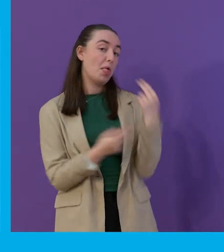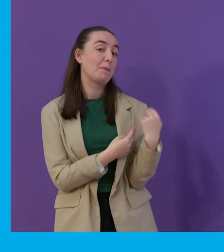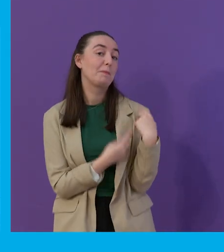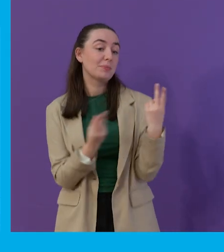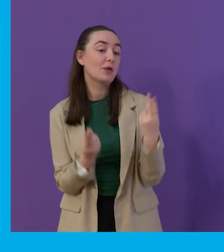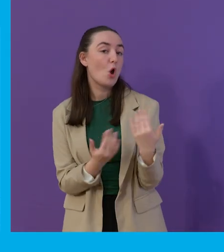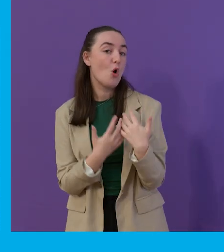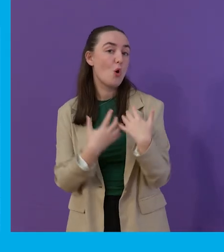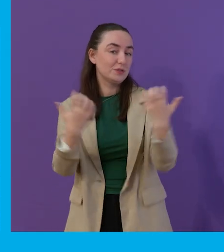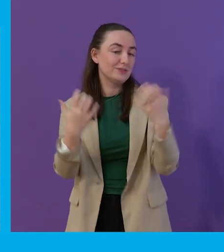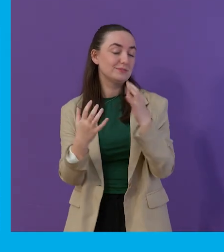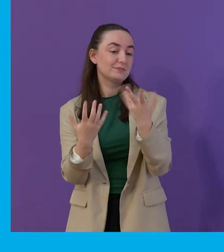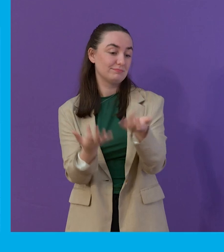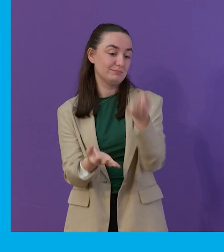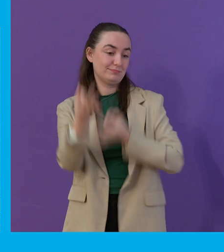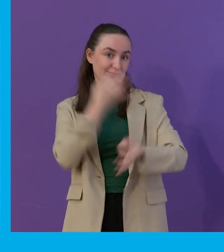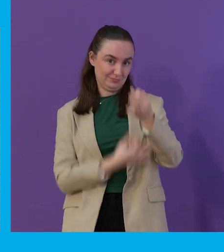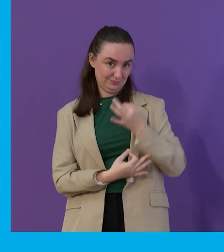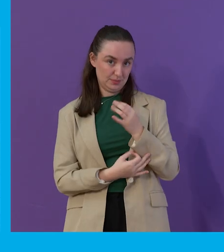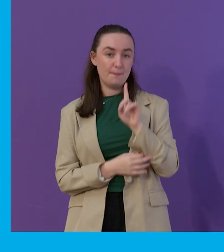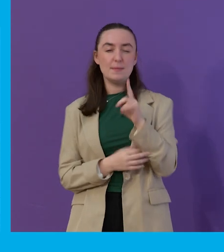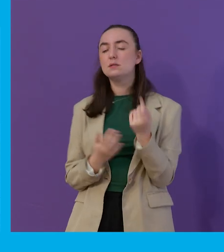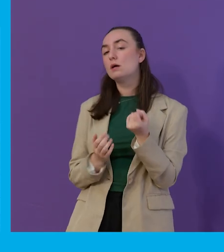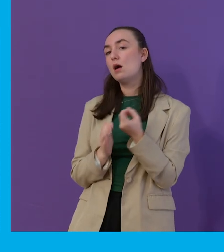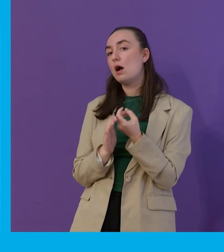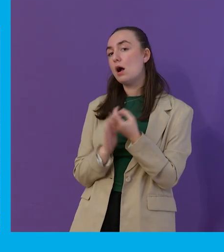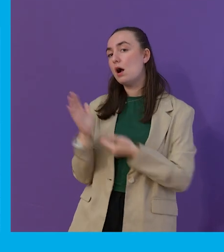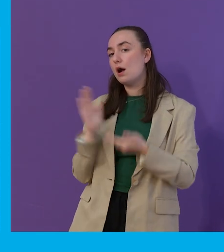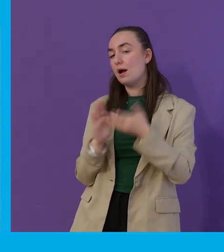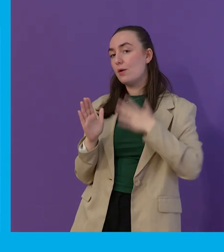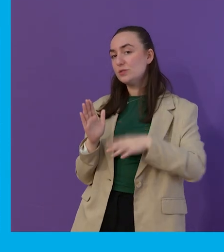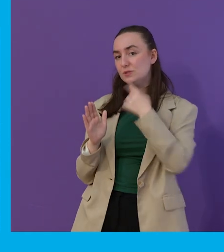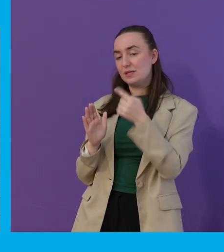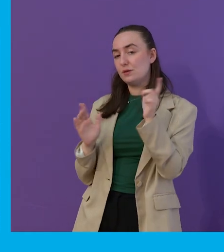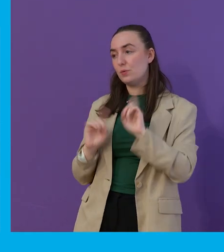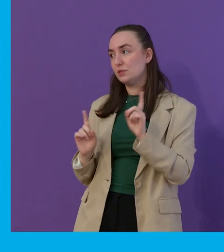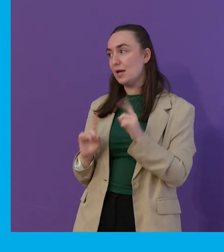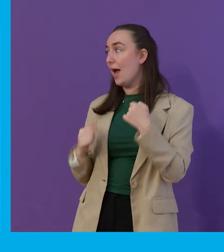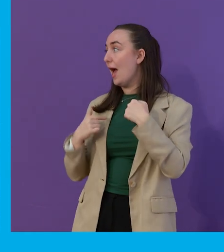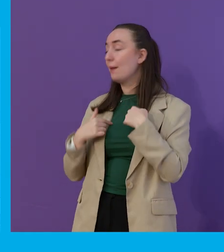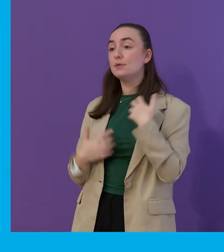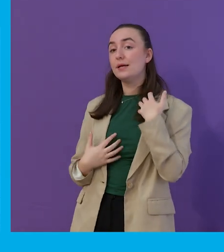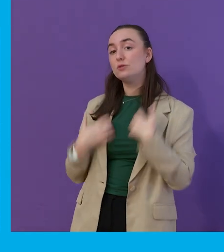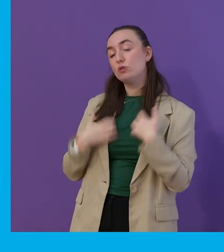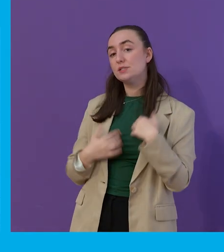time. But another thing I just want to say is that another reason that I'm really interested in seeing